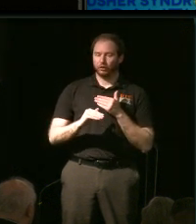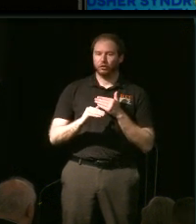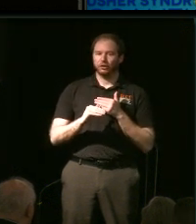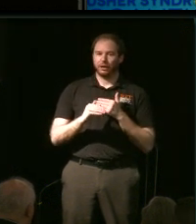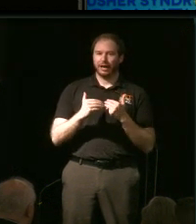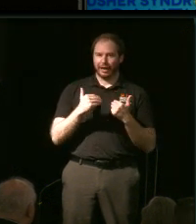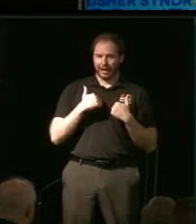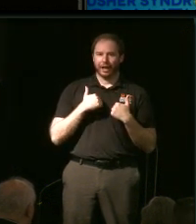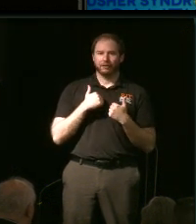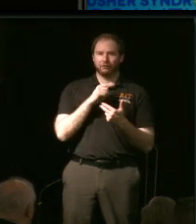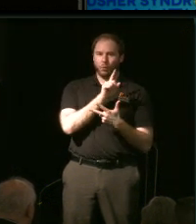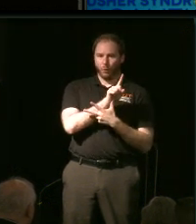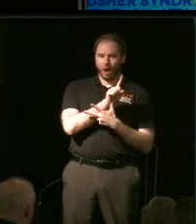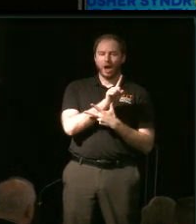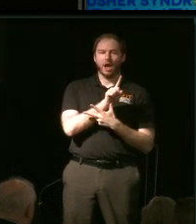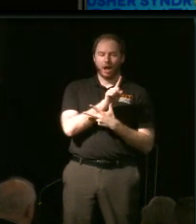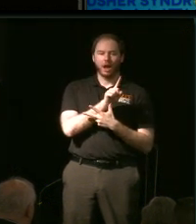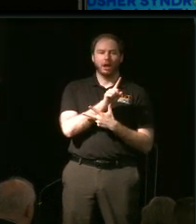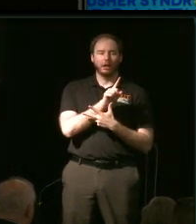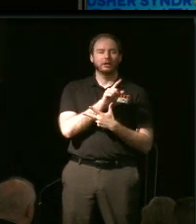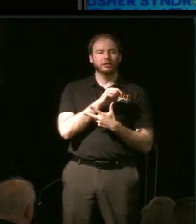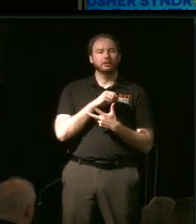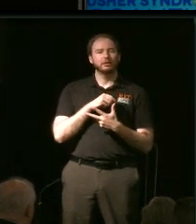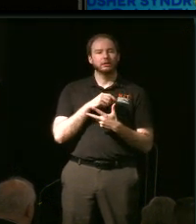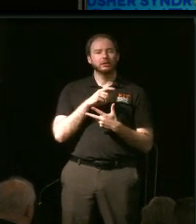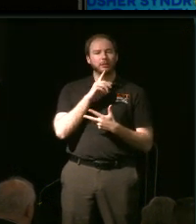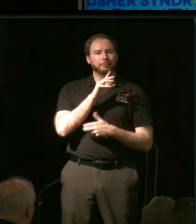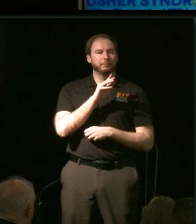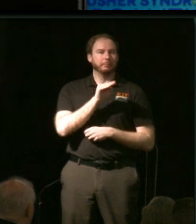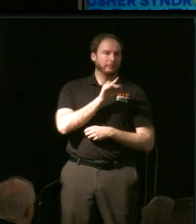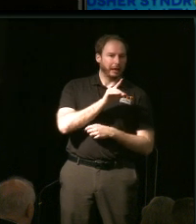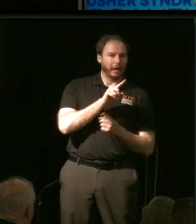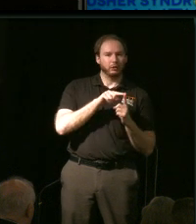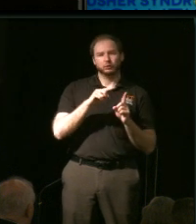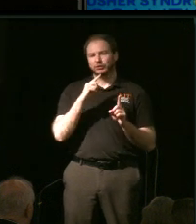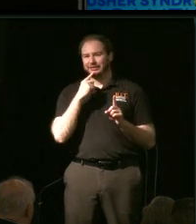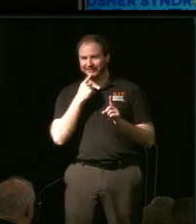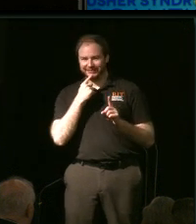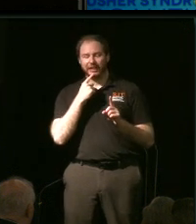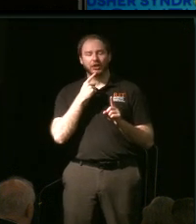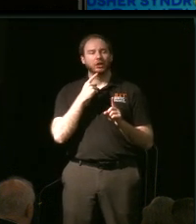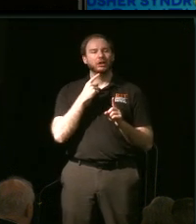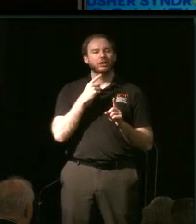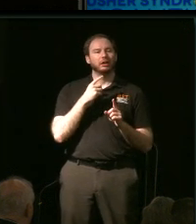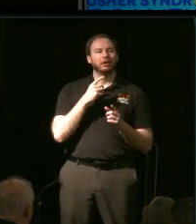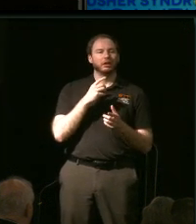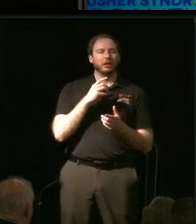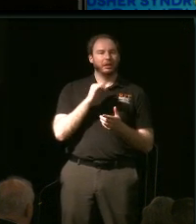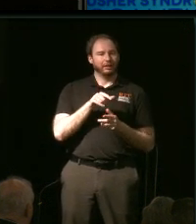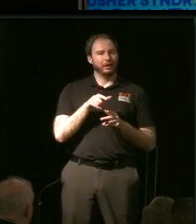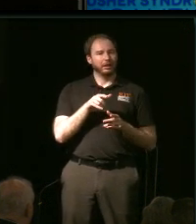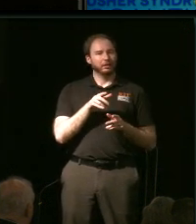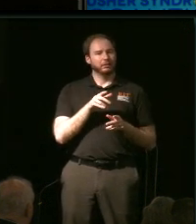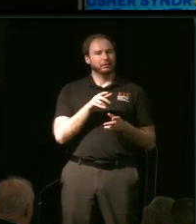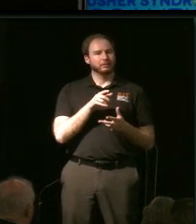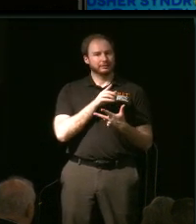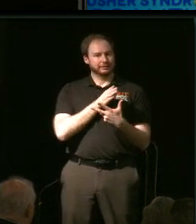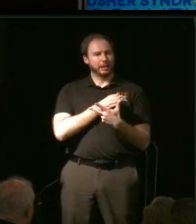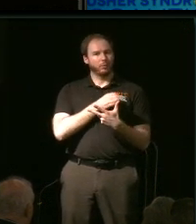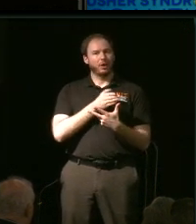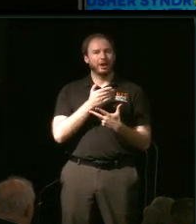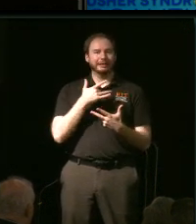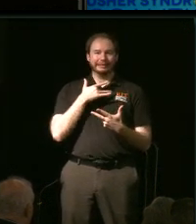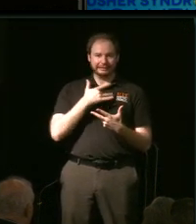individuals with USH1. It's mild to severe, And these individuals often benefit